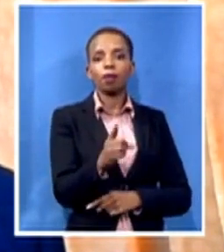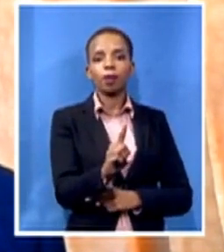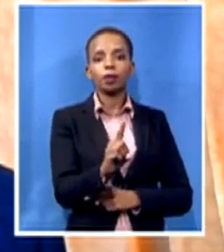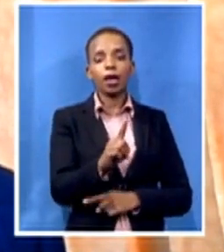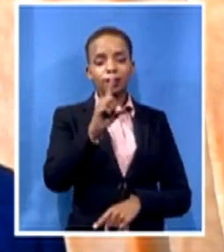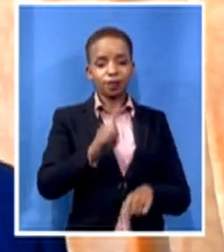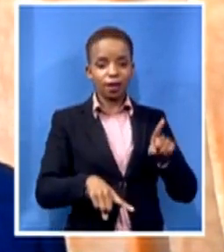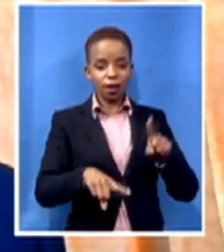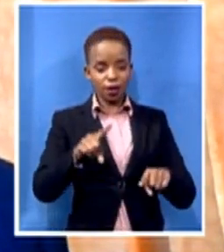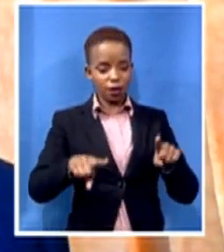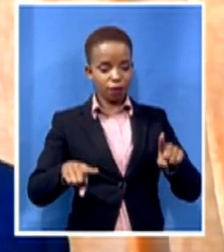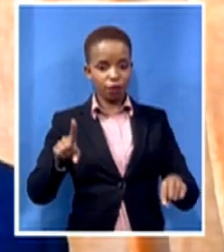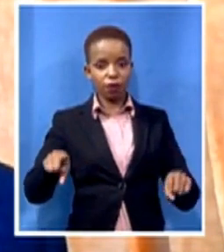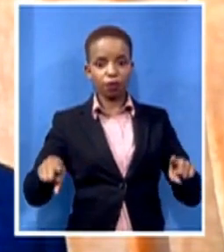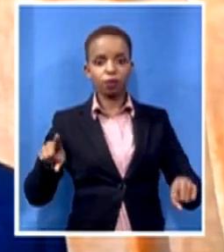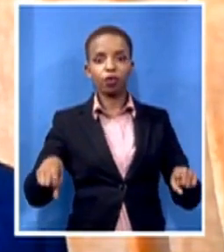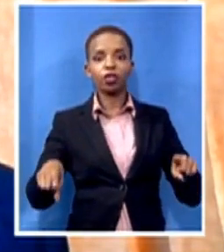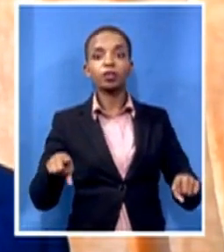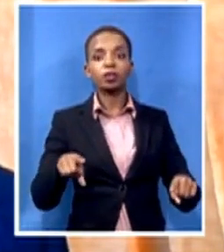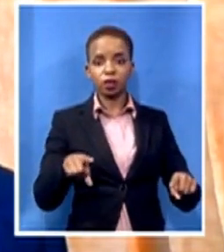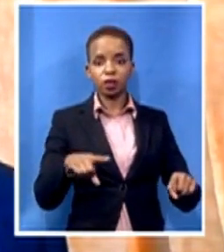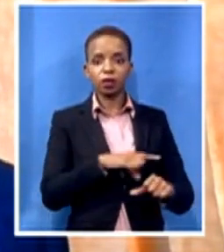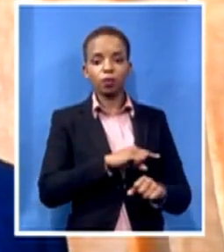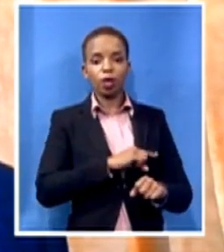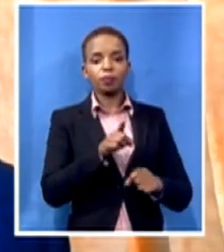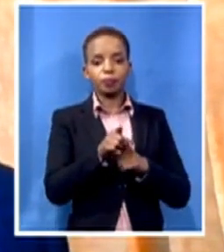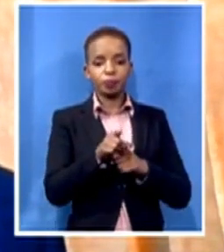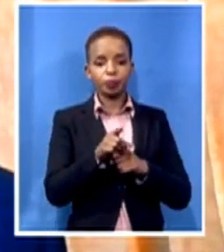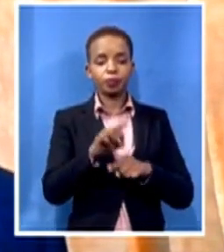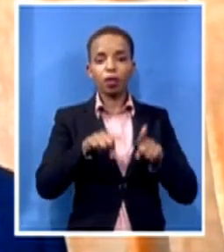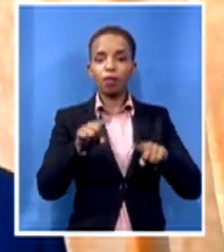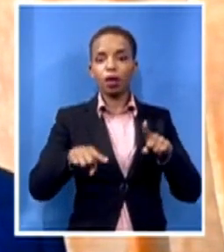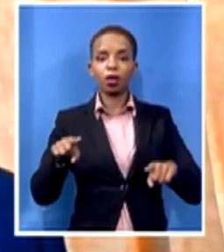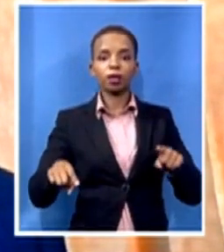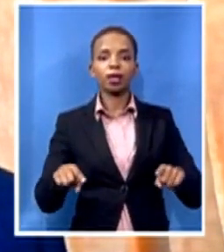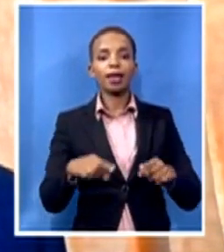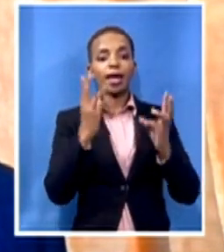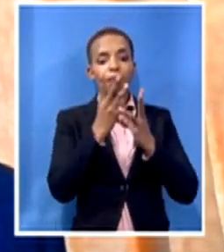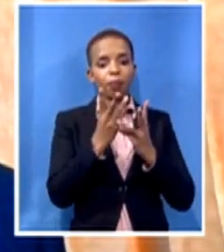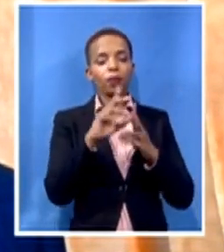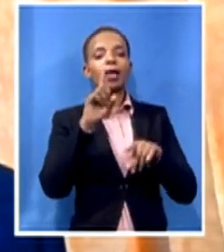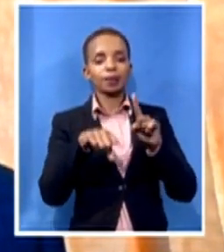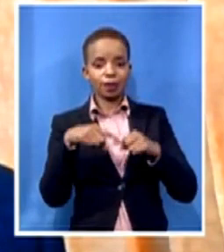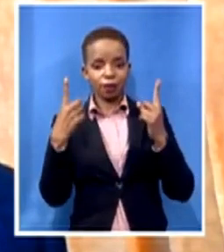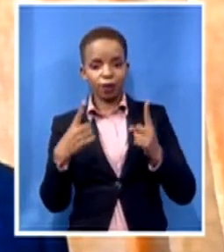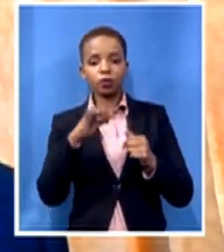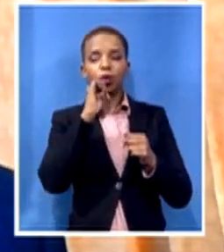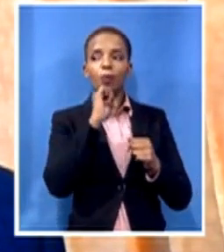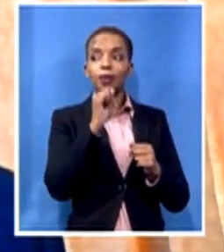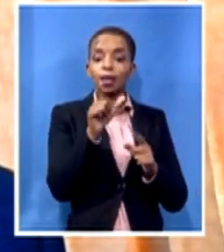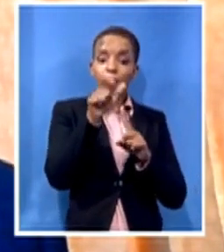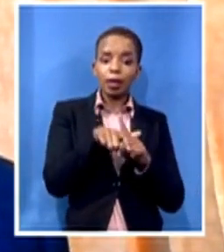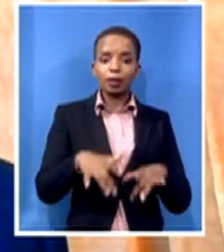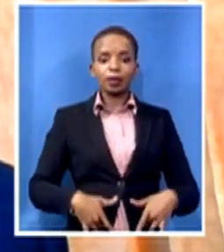virus population in different populations, regardless of the geographic location. And the fact